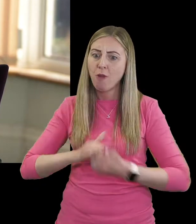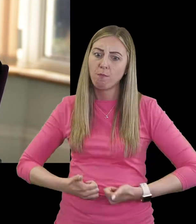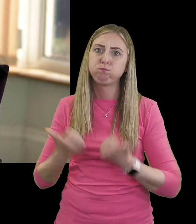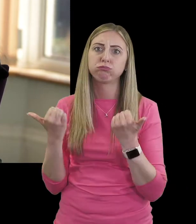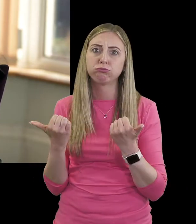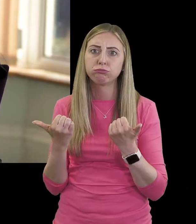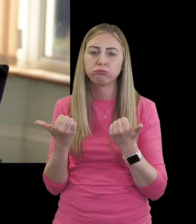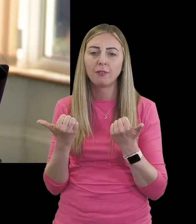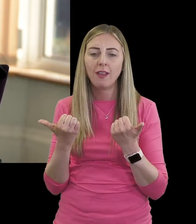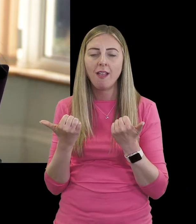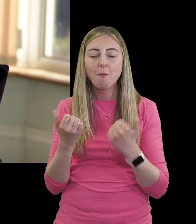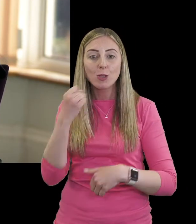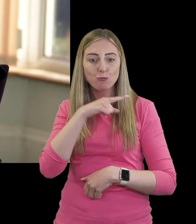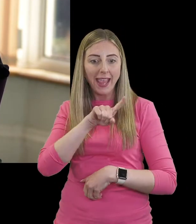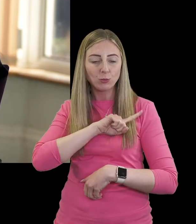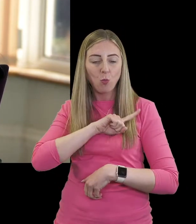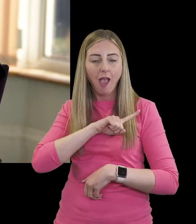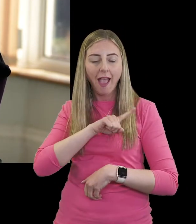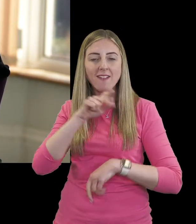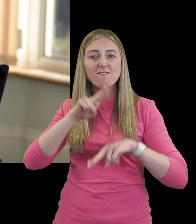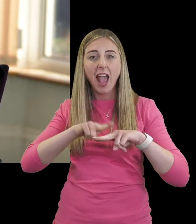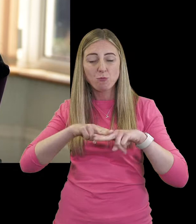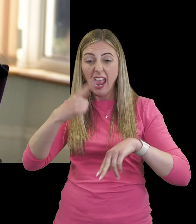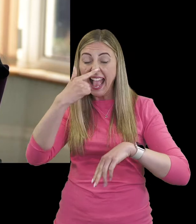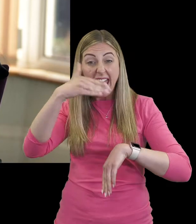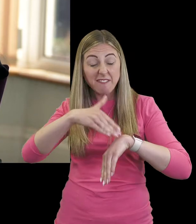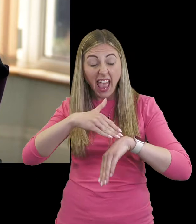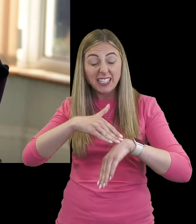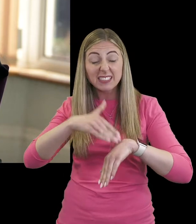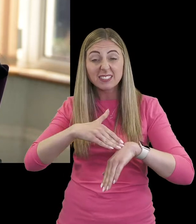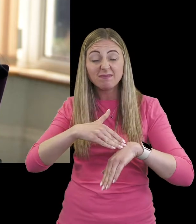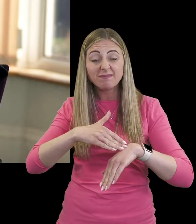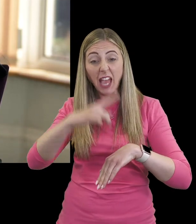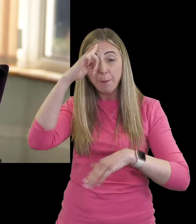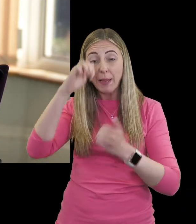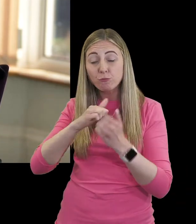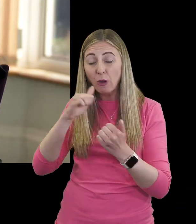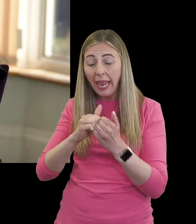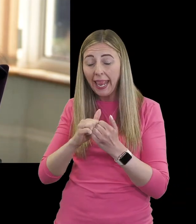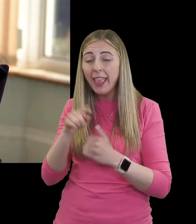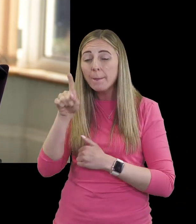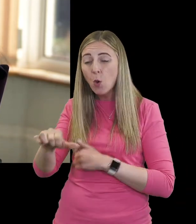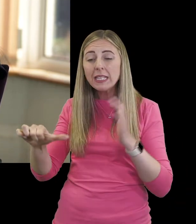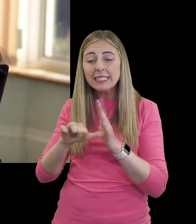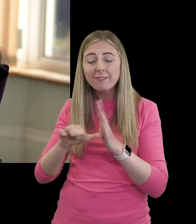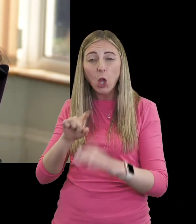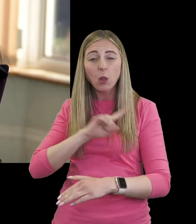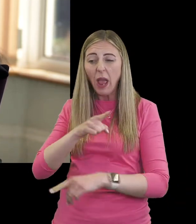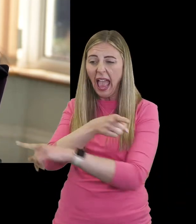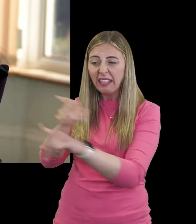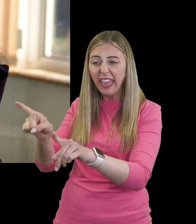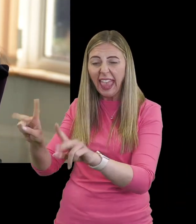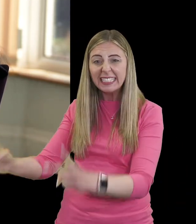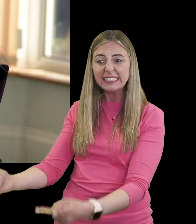my disability affects that. So that constant dynamic between, people see me as organised, but I do bring